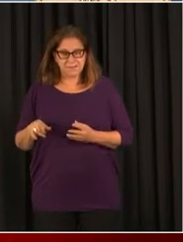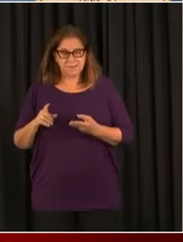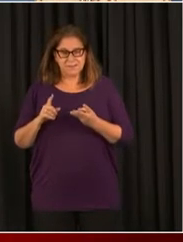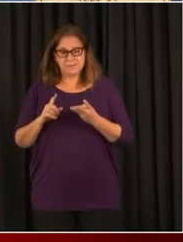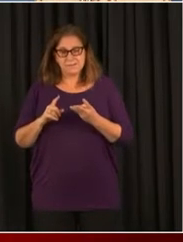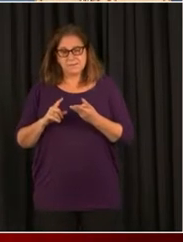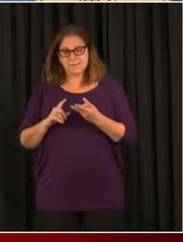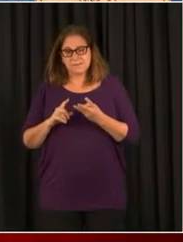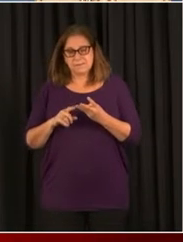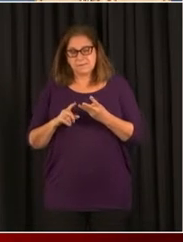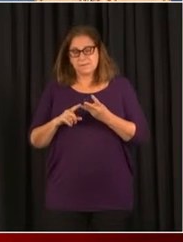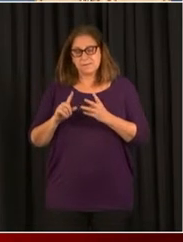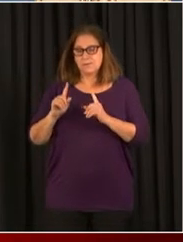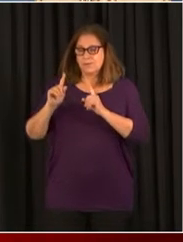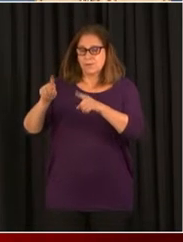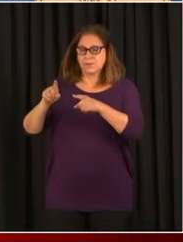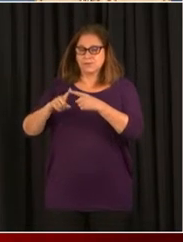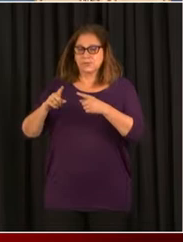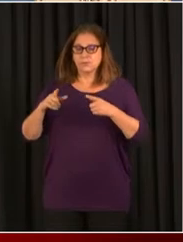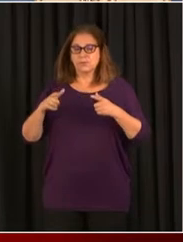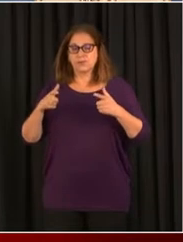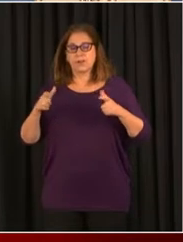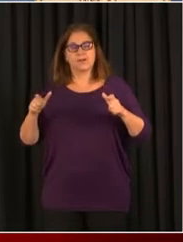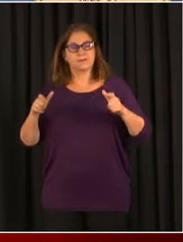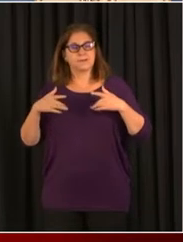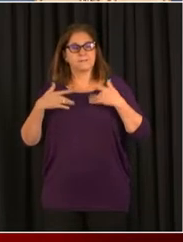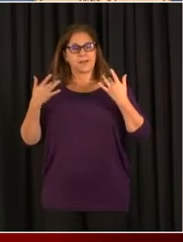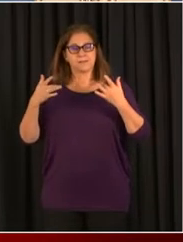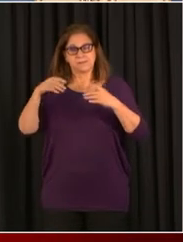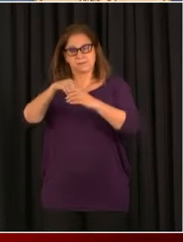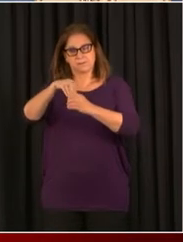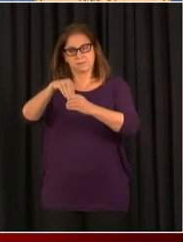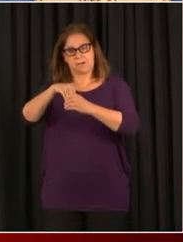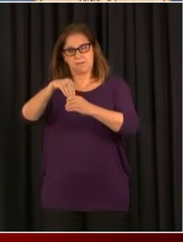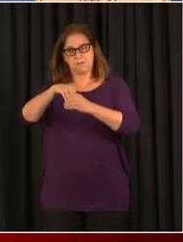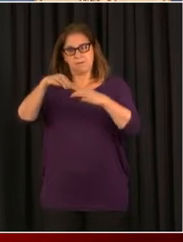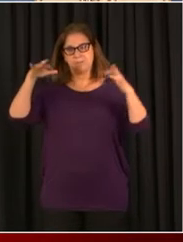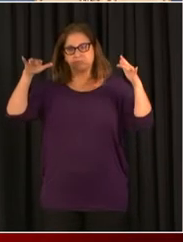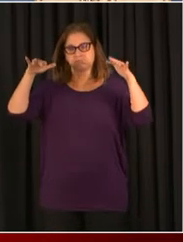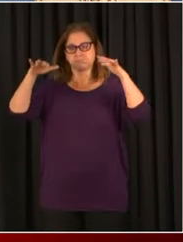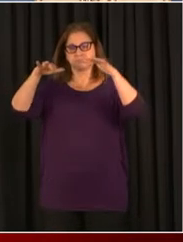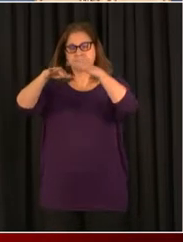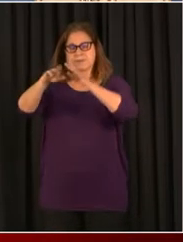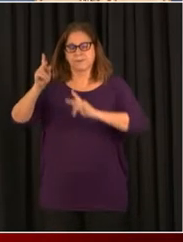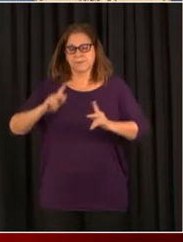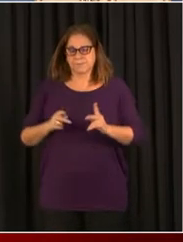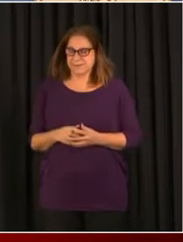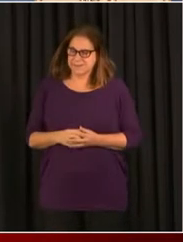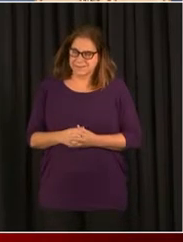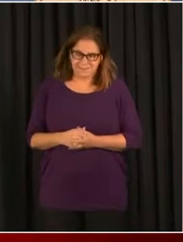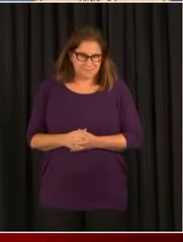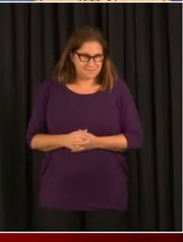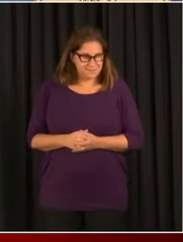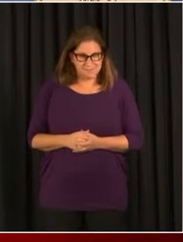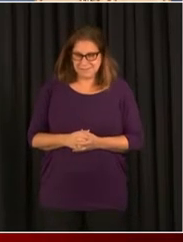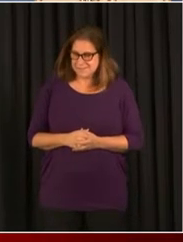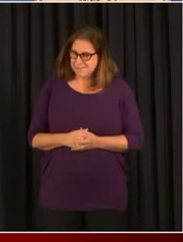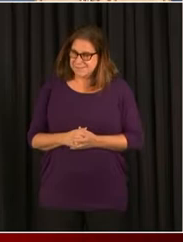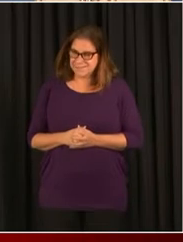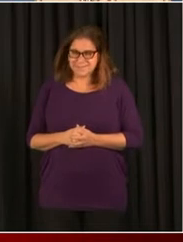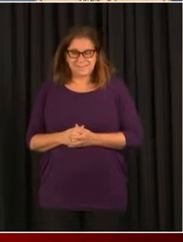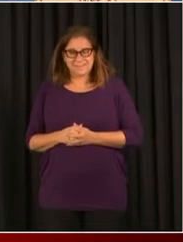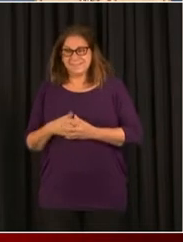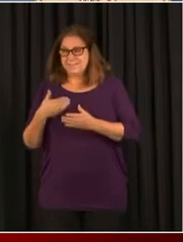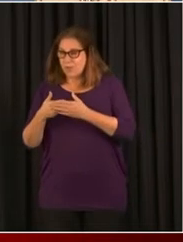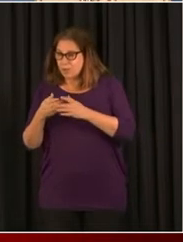large indoor gatherings with people from outside your household, including close friends and family. We discourage